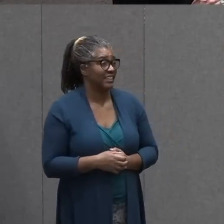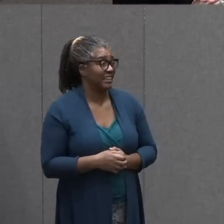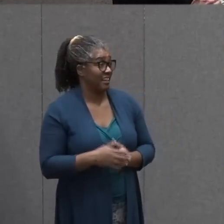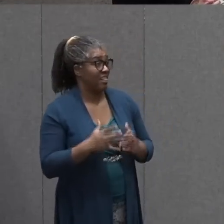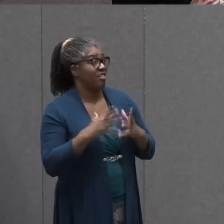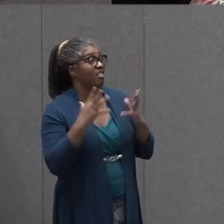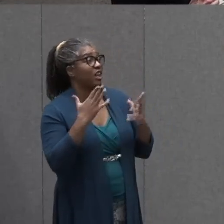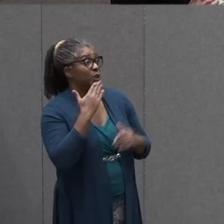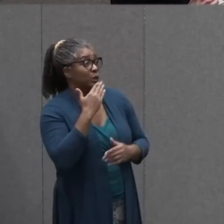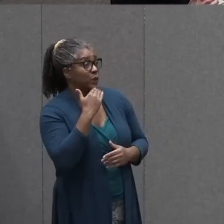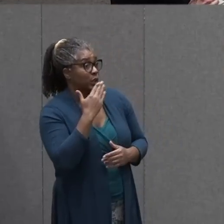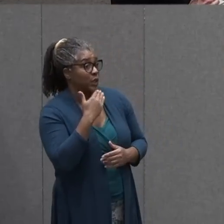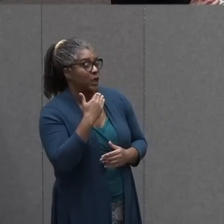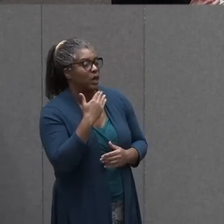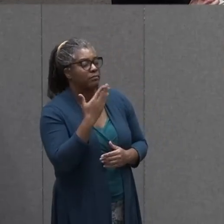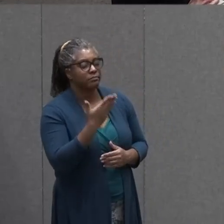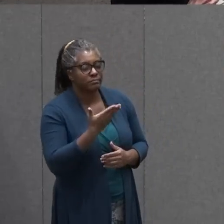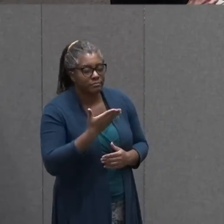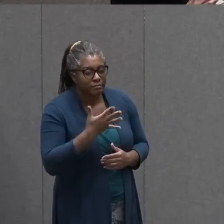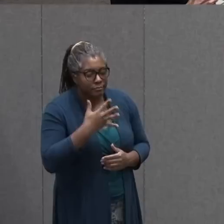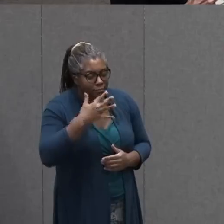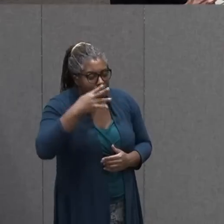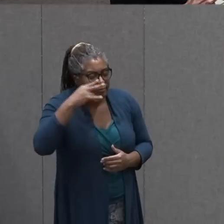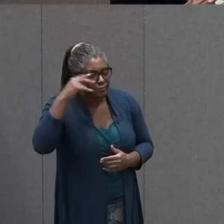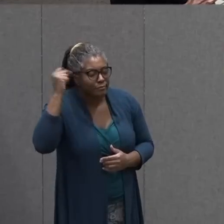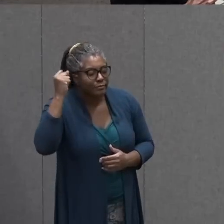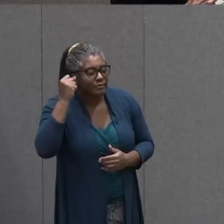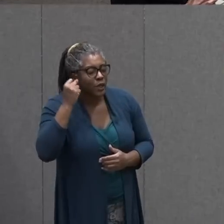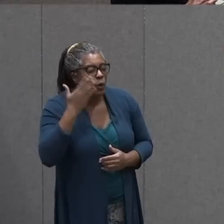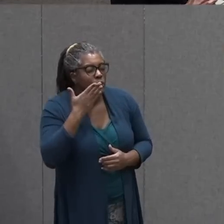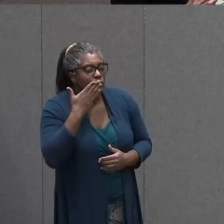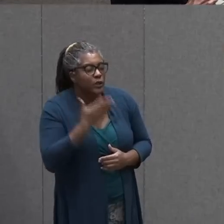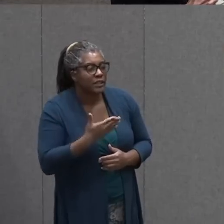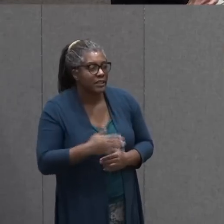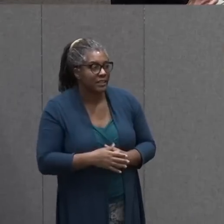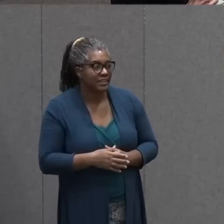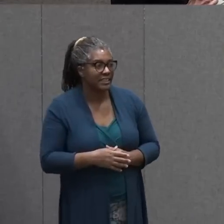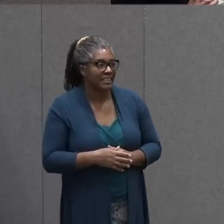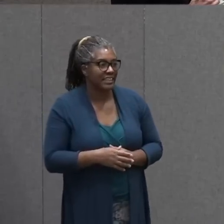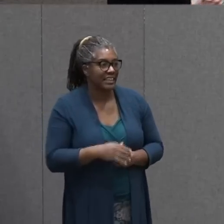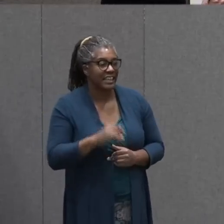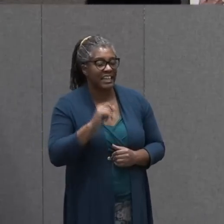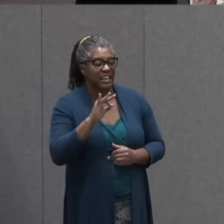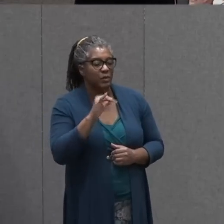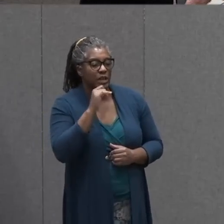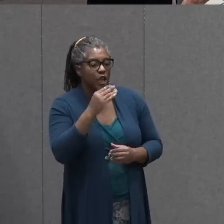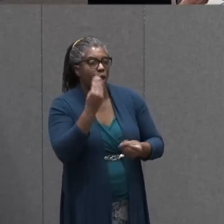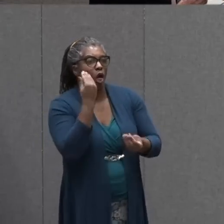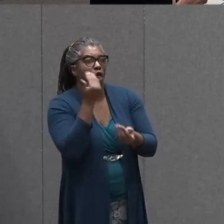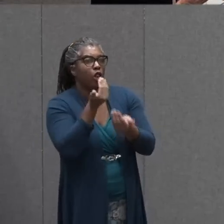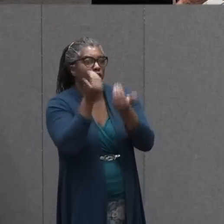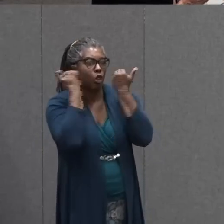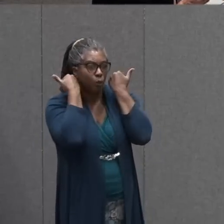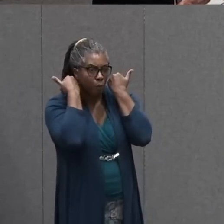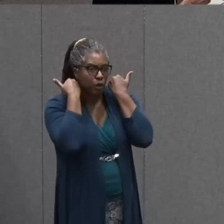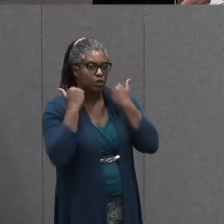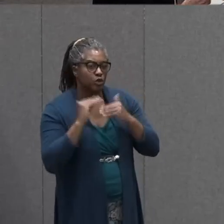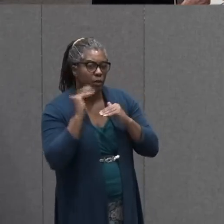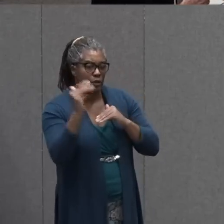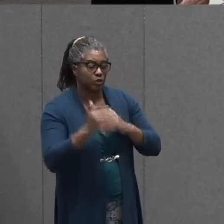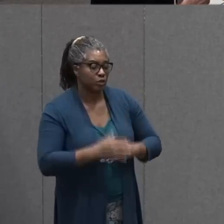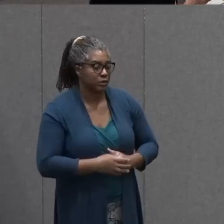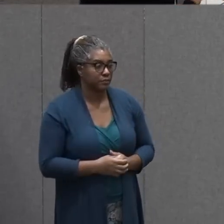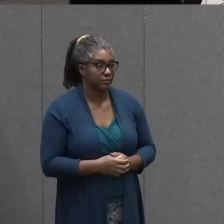But it smells like goodness. That's okay, as long as we don't eat too much of it. I'm glad I made that